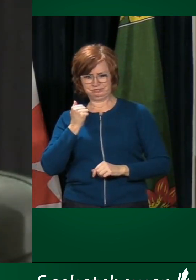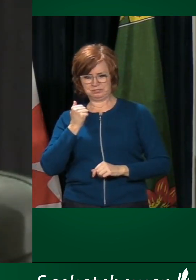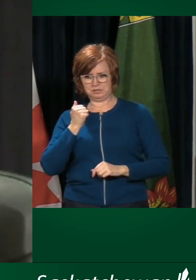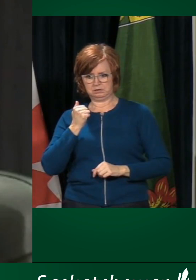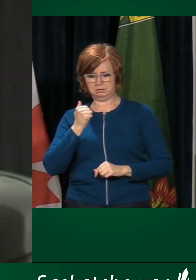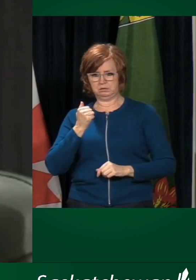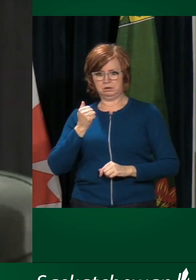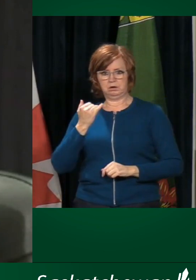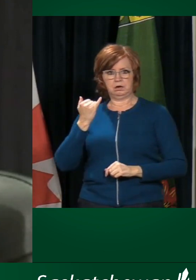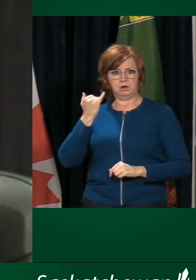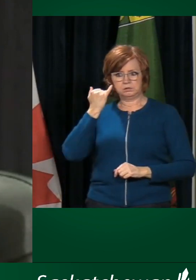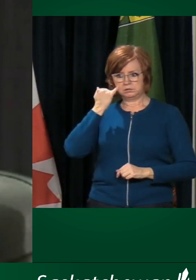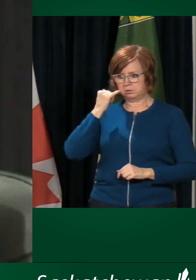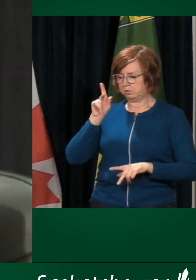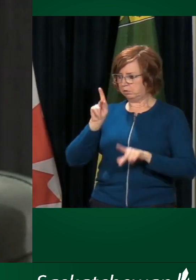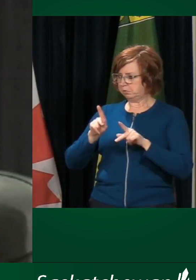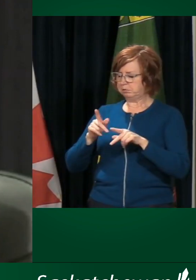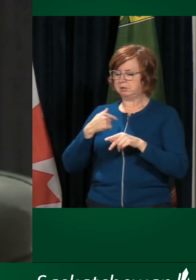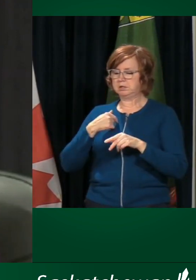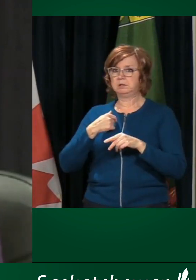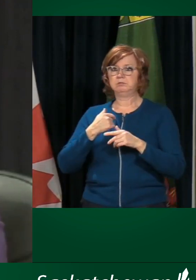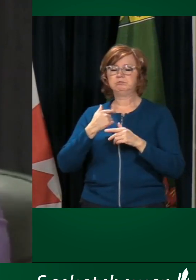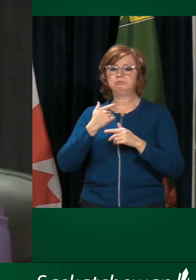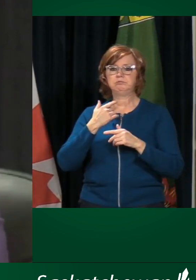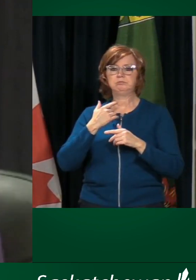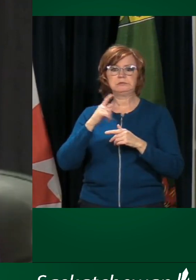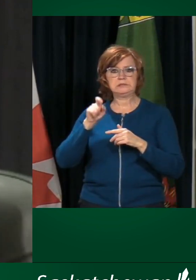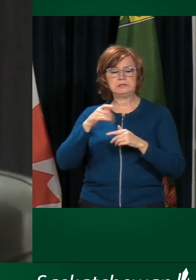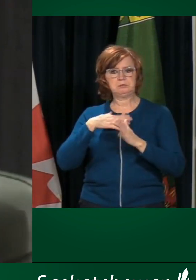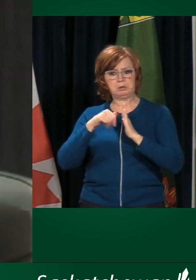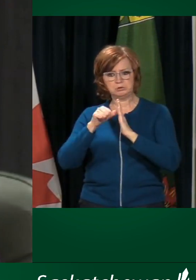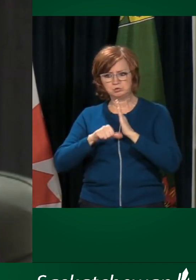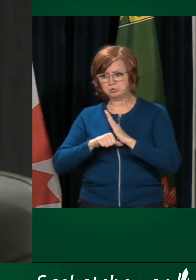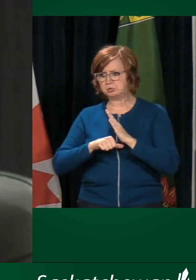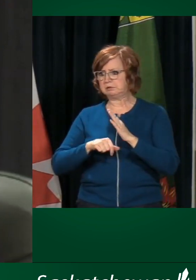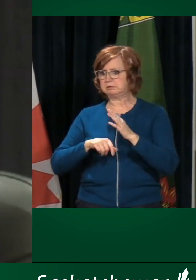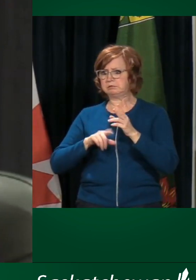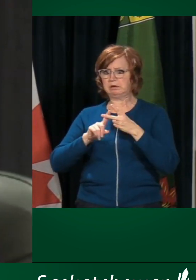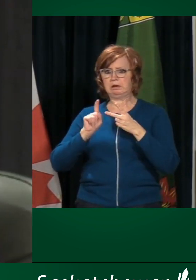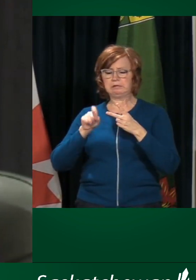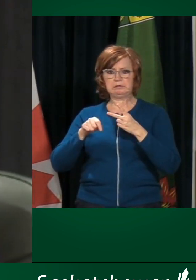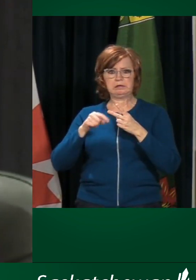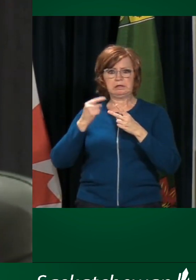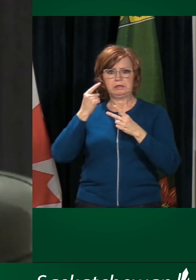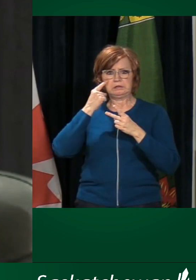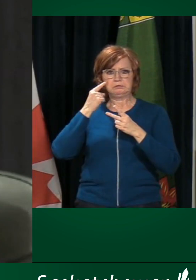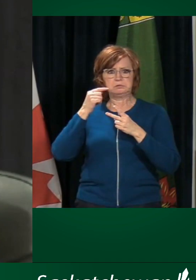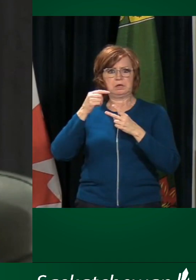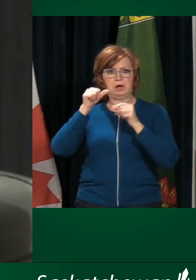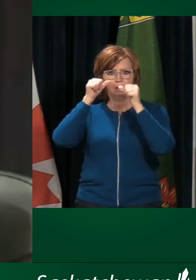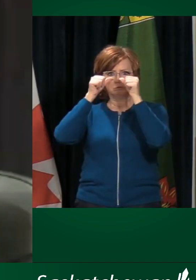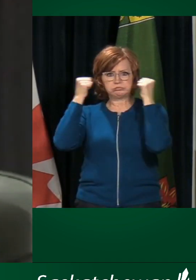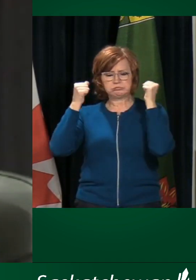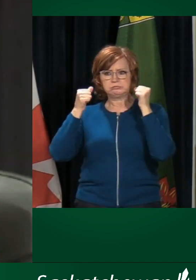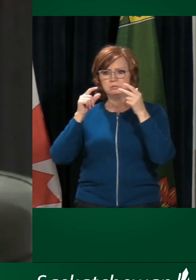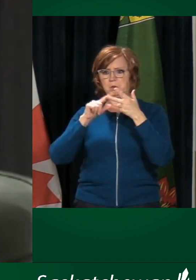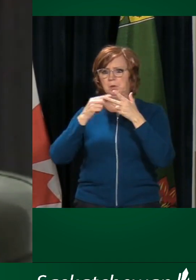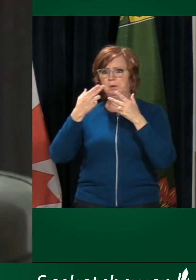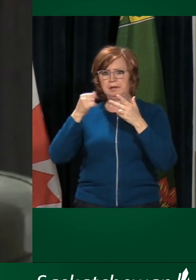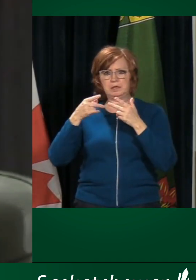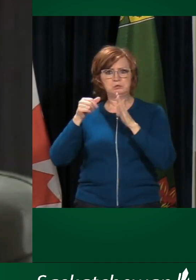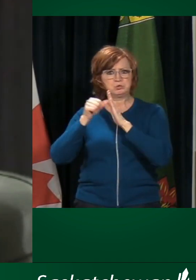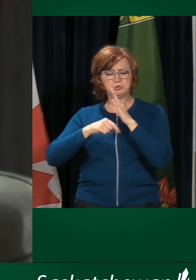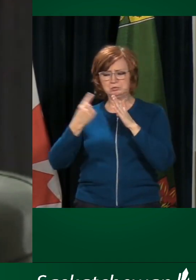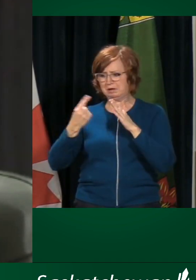hip surgery or need cataract surgery? So a couple of questions there. So the first one with respect to